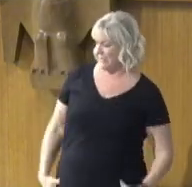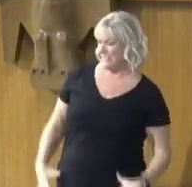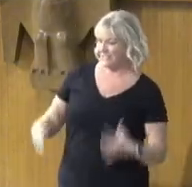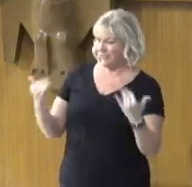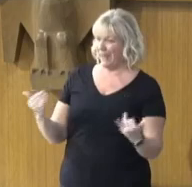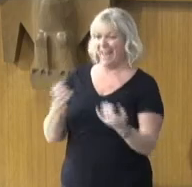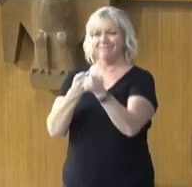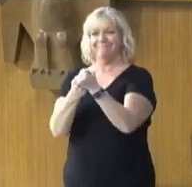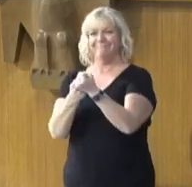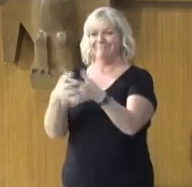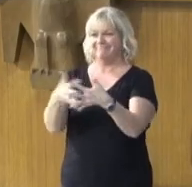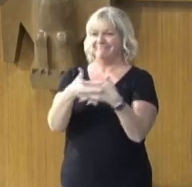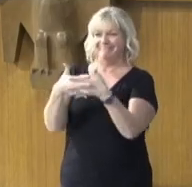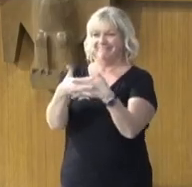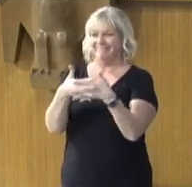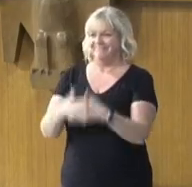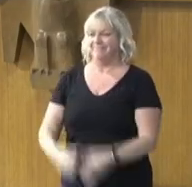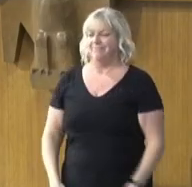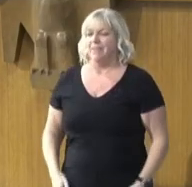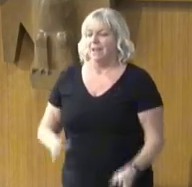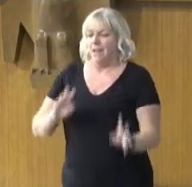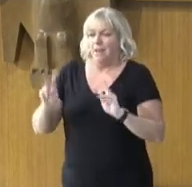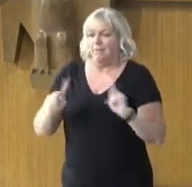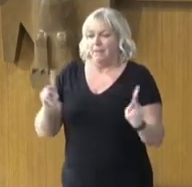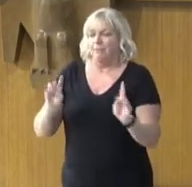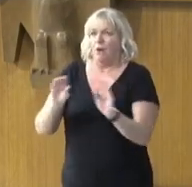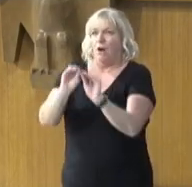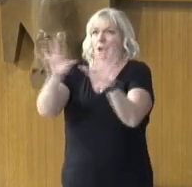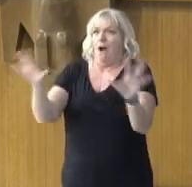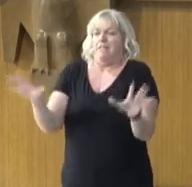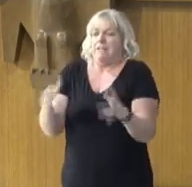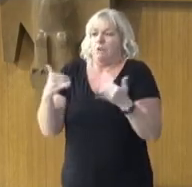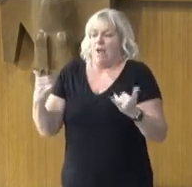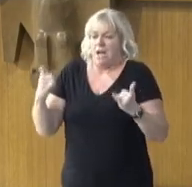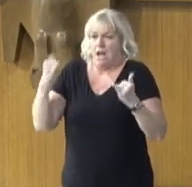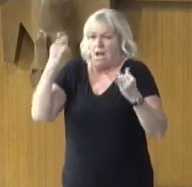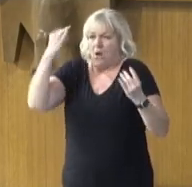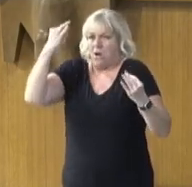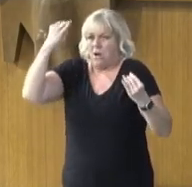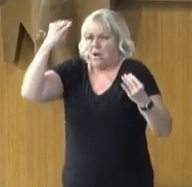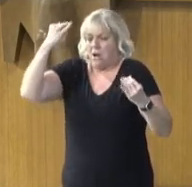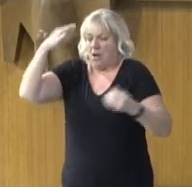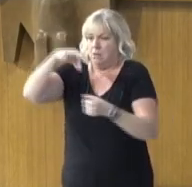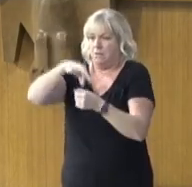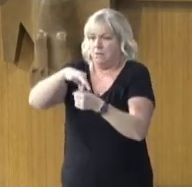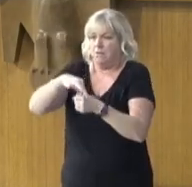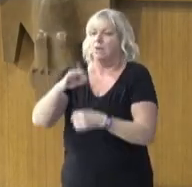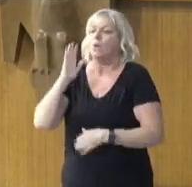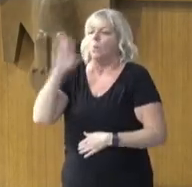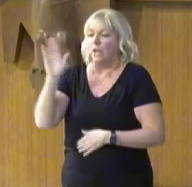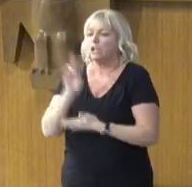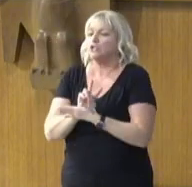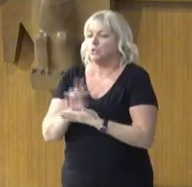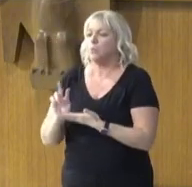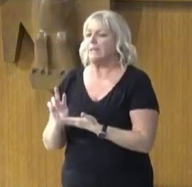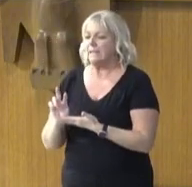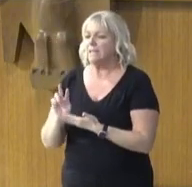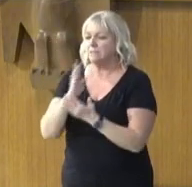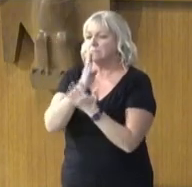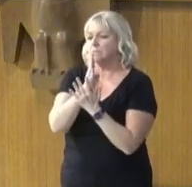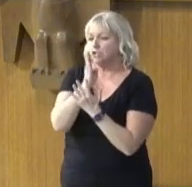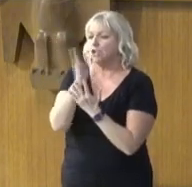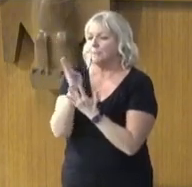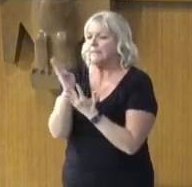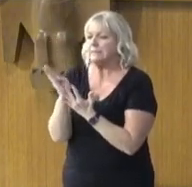So, this is the main thing on everyone's mind, obviously, right now. And we are going to do a two-week sermon series on faith and democracy as we all